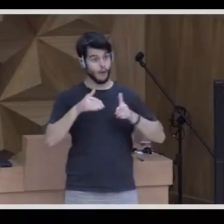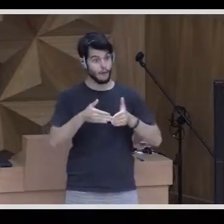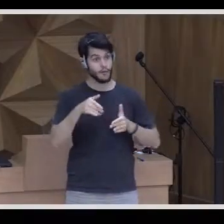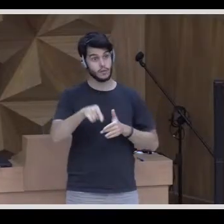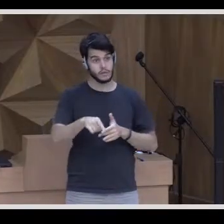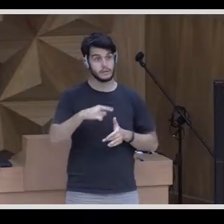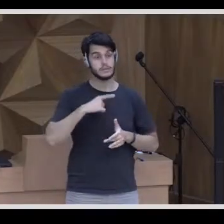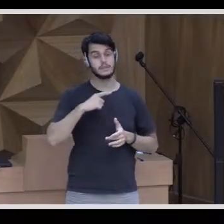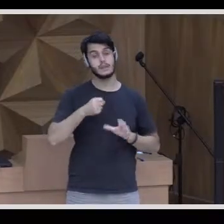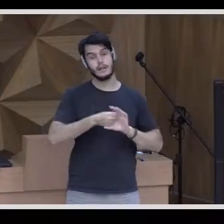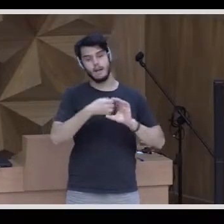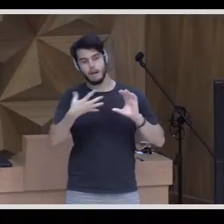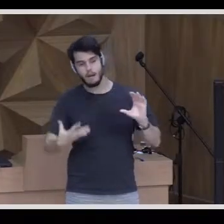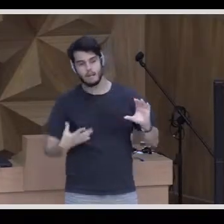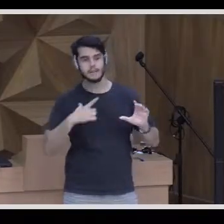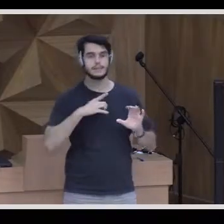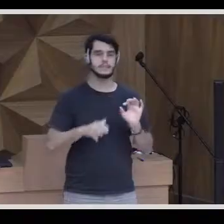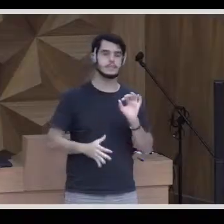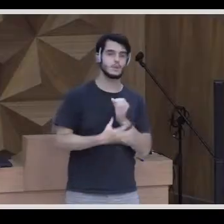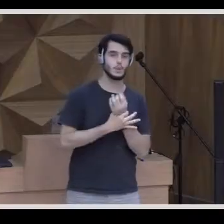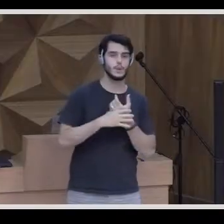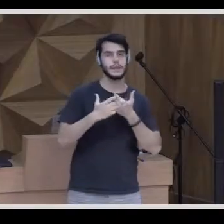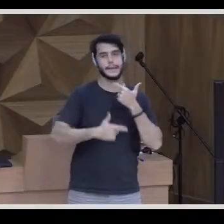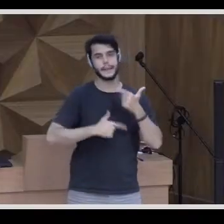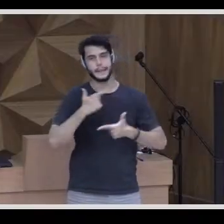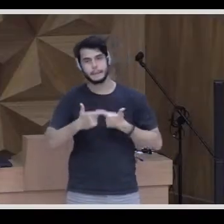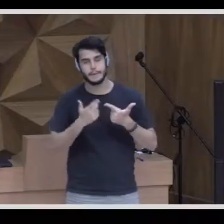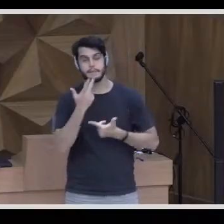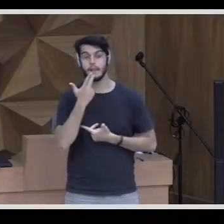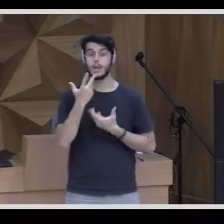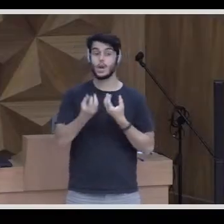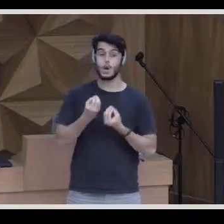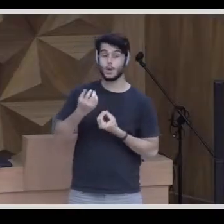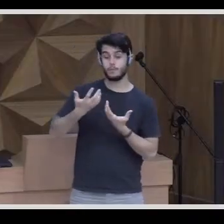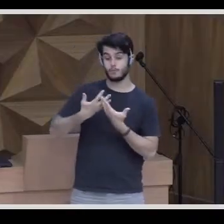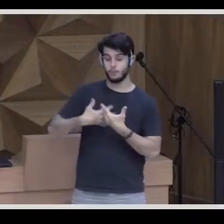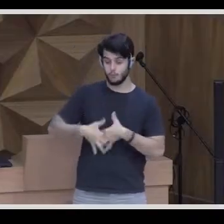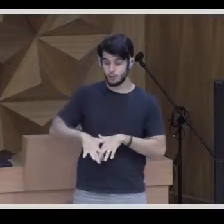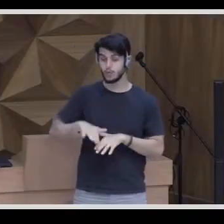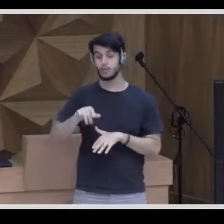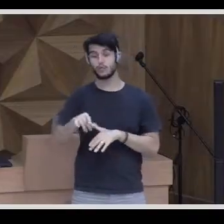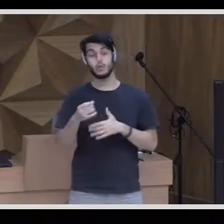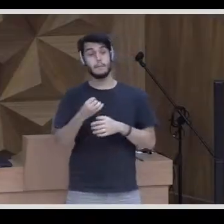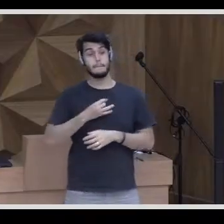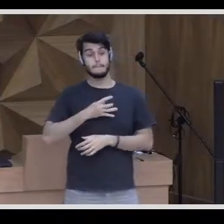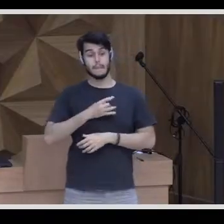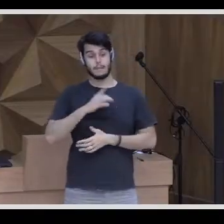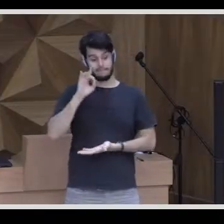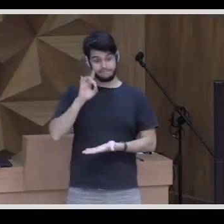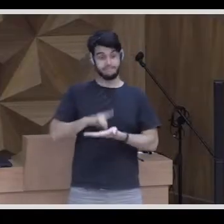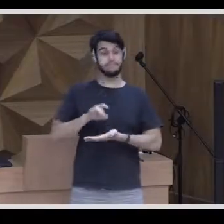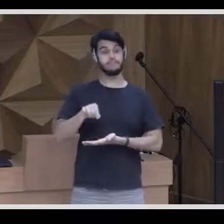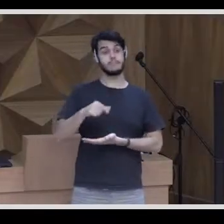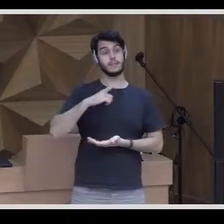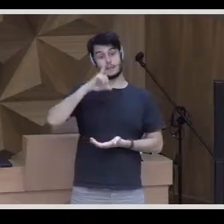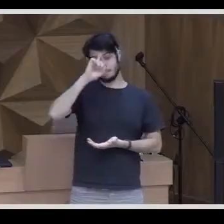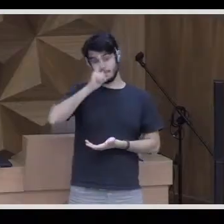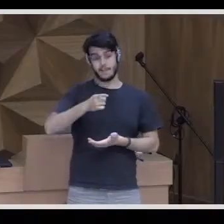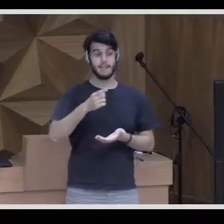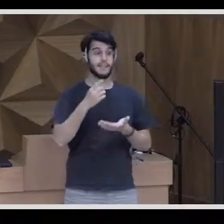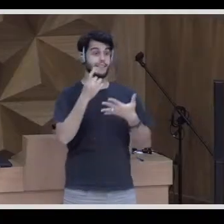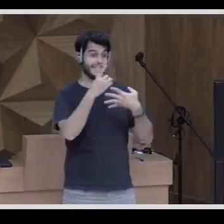much on providing information to the workers themselves. This wasn't a tool to give to their bosses so that their boss could say,